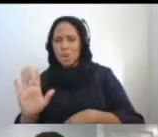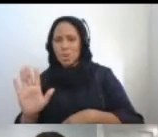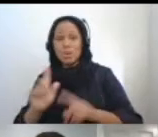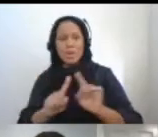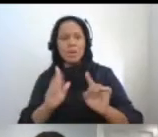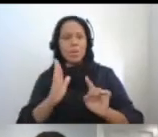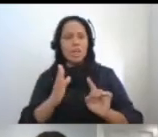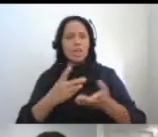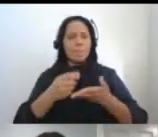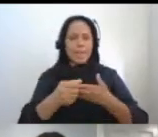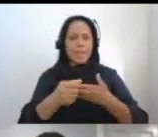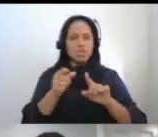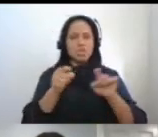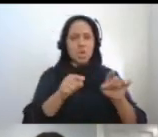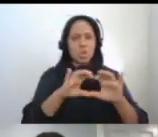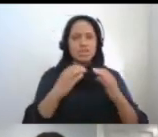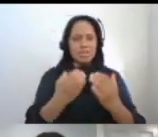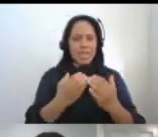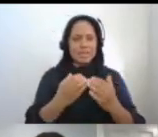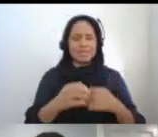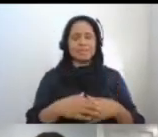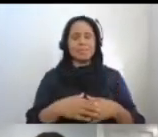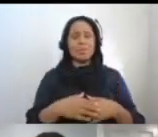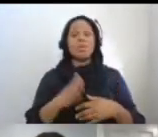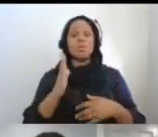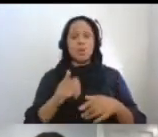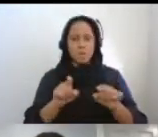It'll also pay for camps, so summer camps, winter camps.